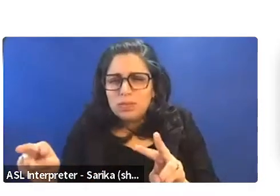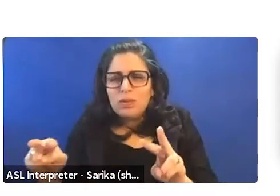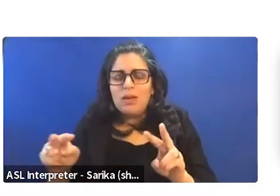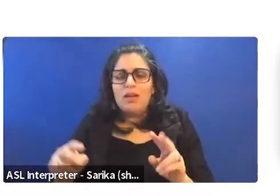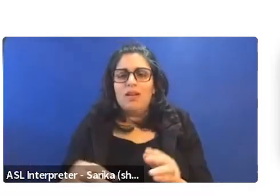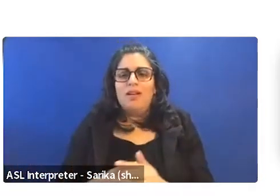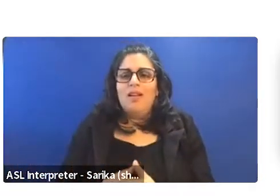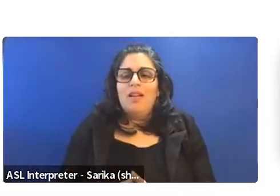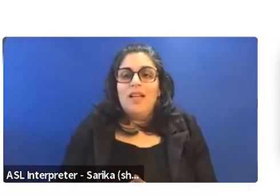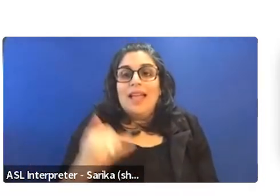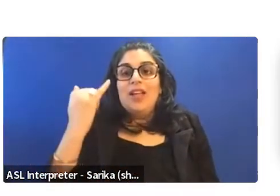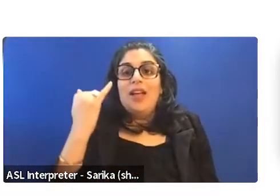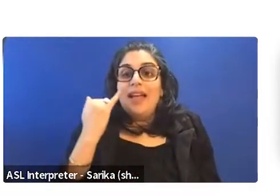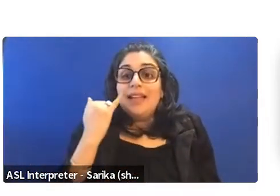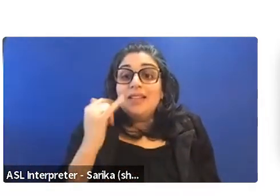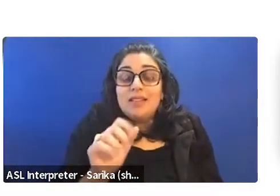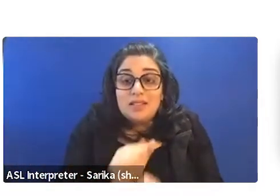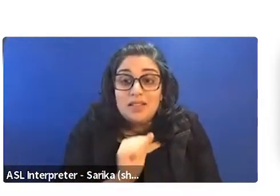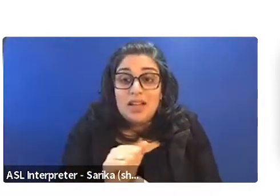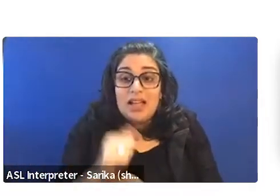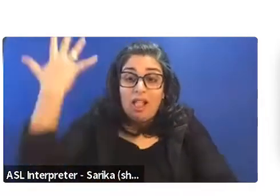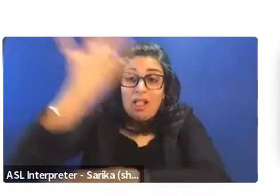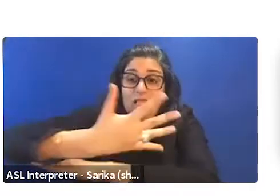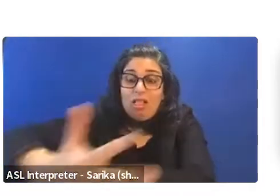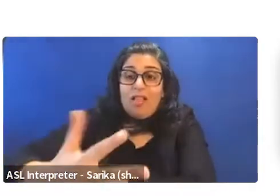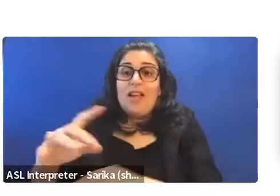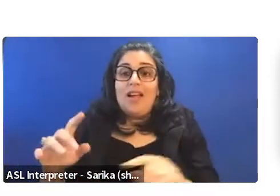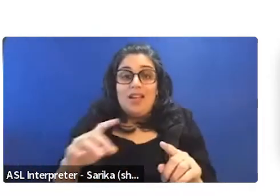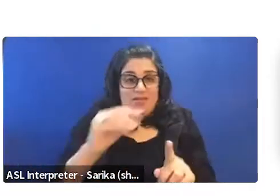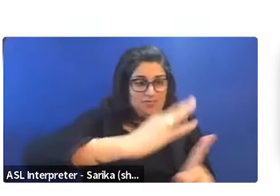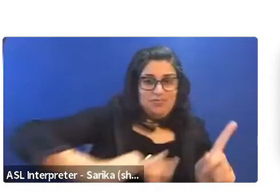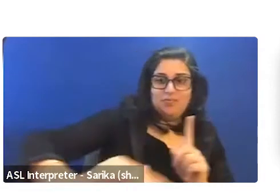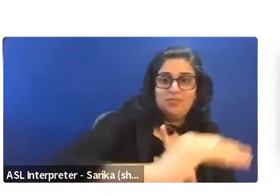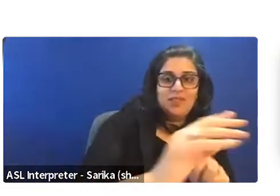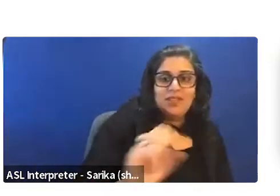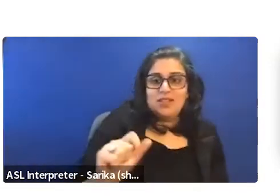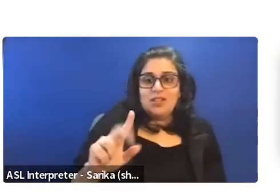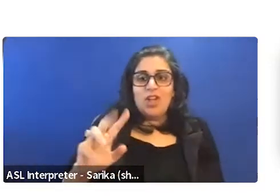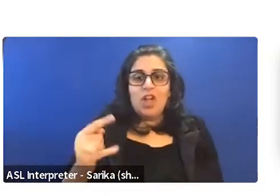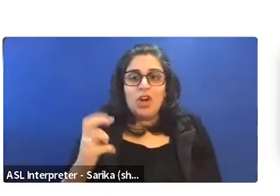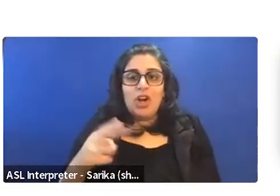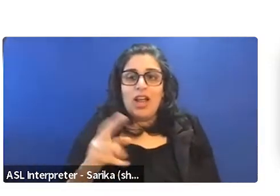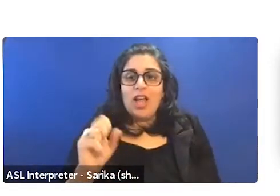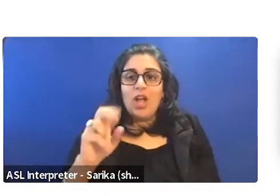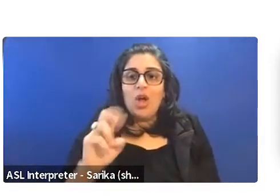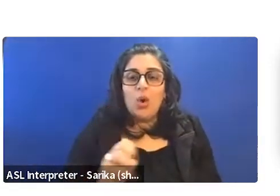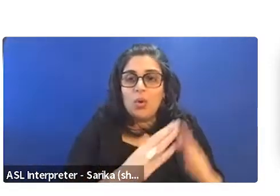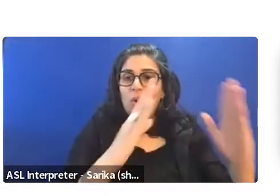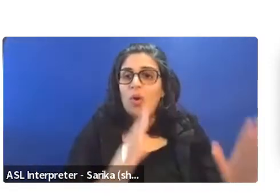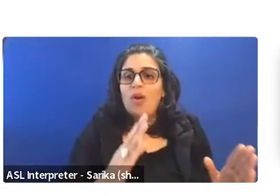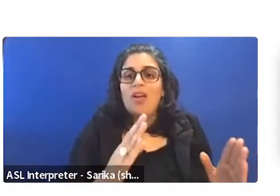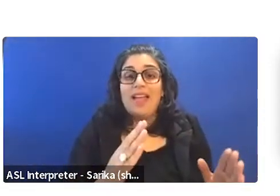be, if there is deforestation around the catchment area of these different slaughterhouses, and then that gets into my supply chain, I cannot buy from